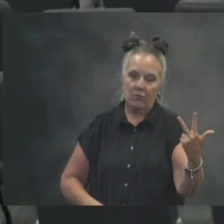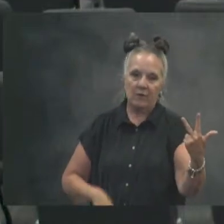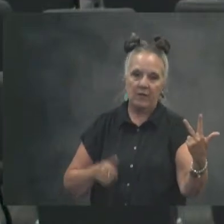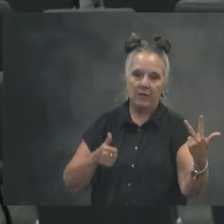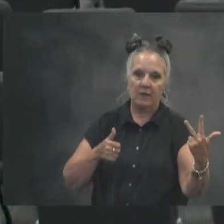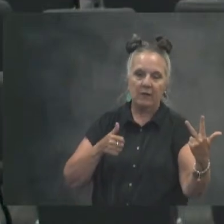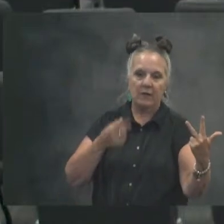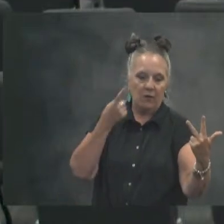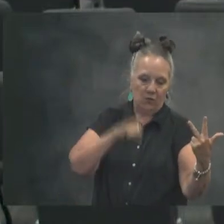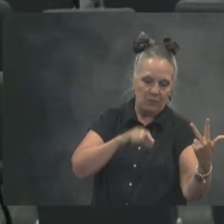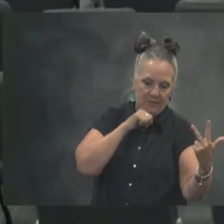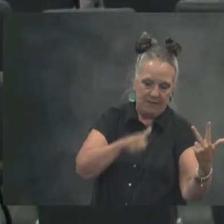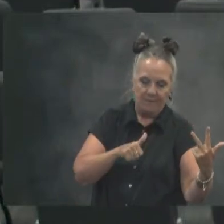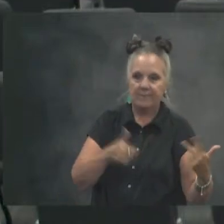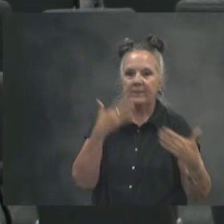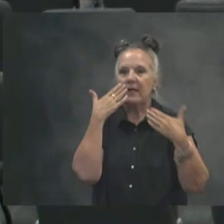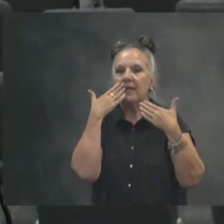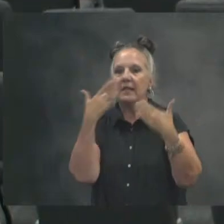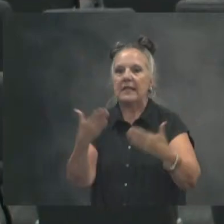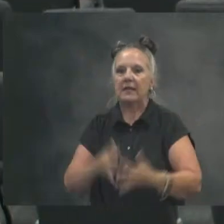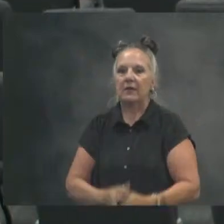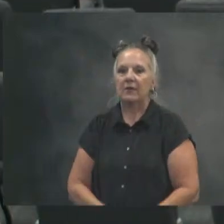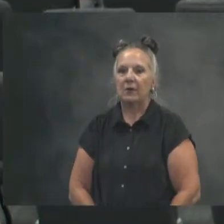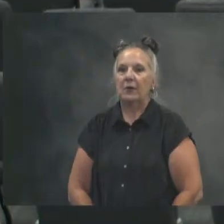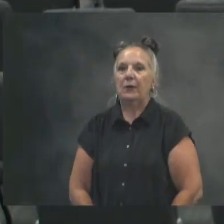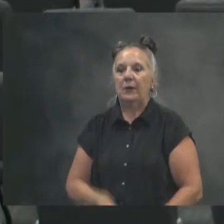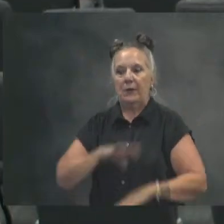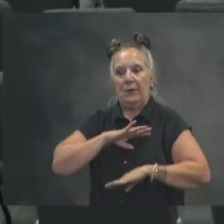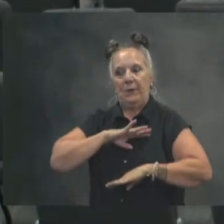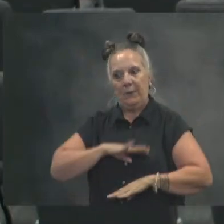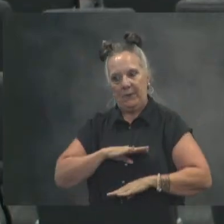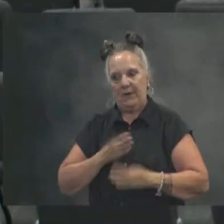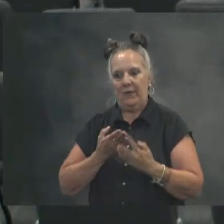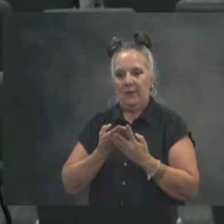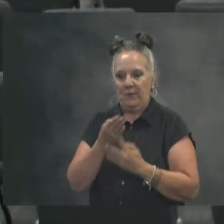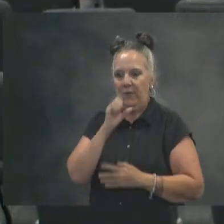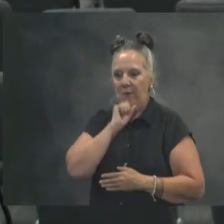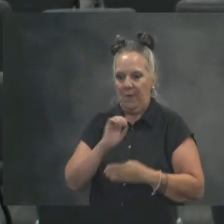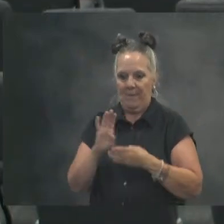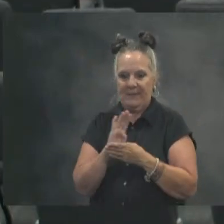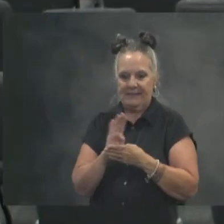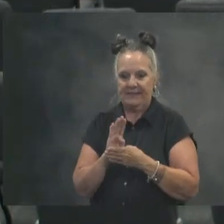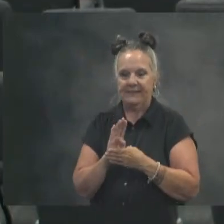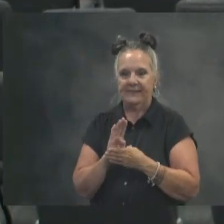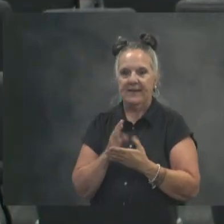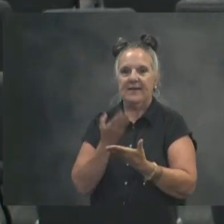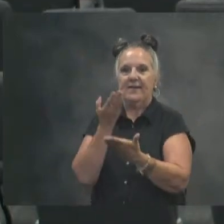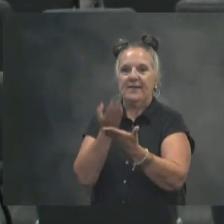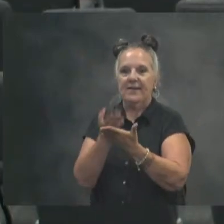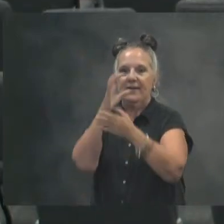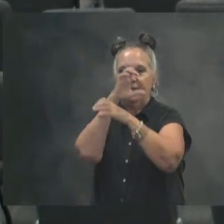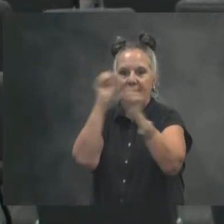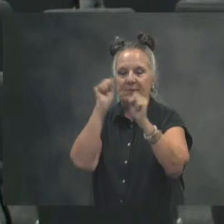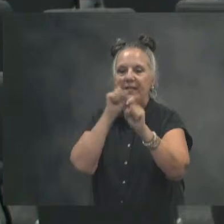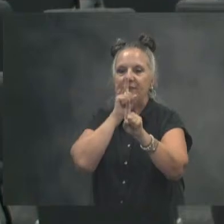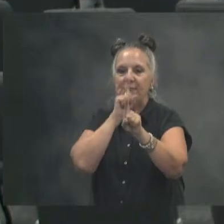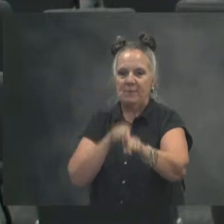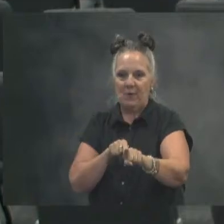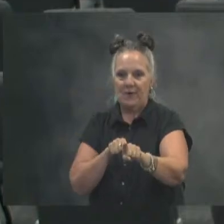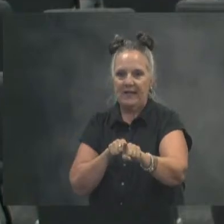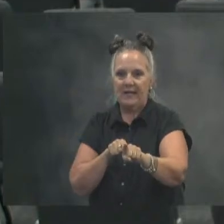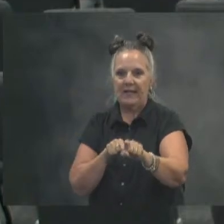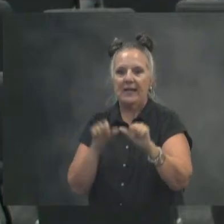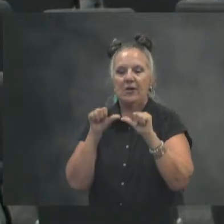Okay, thank you. Thank you. Well, we got through that old business, and now we are at the superintendent's report, which